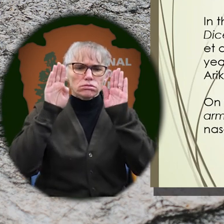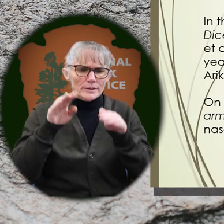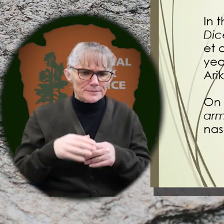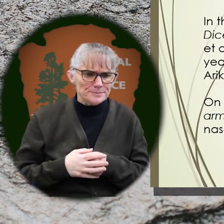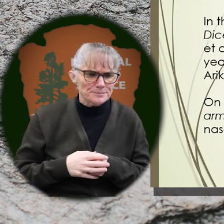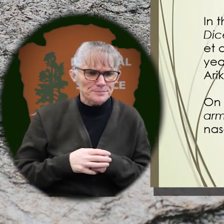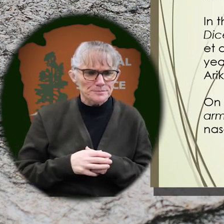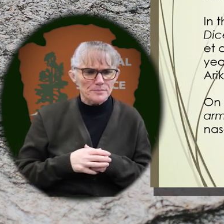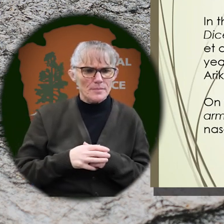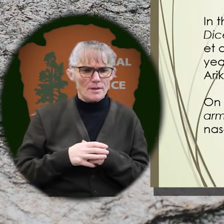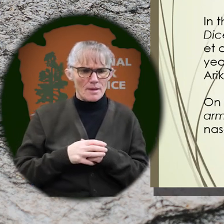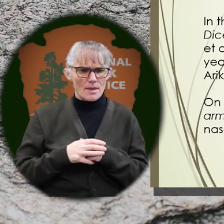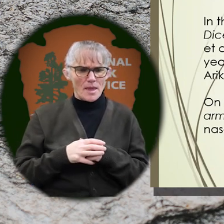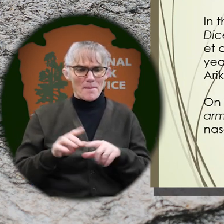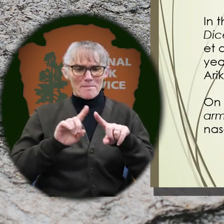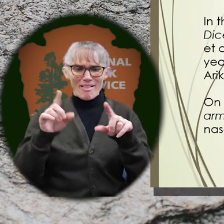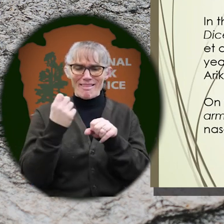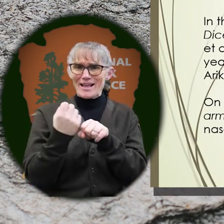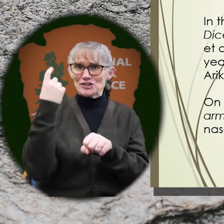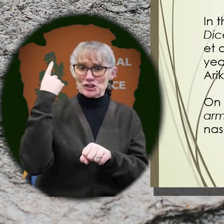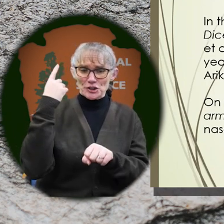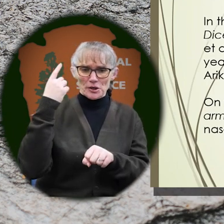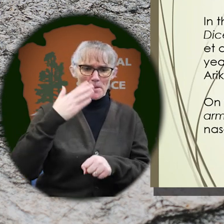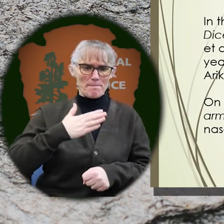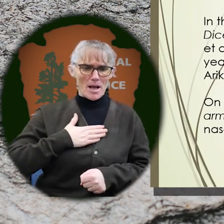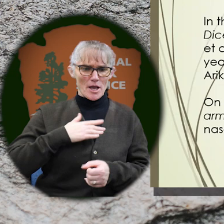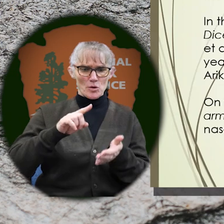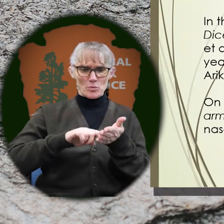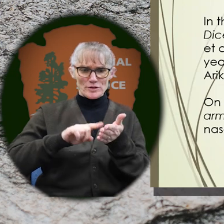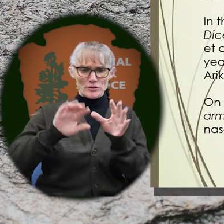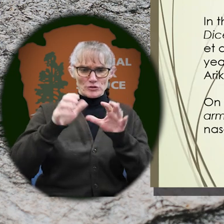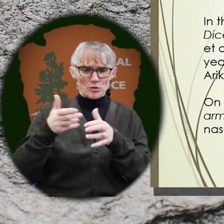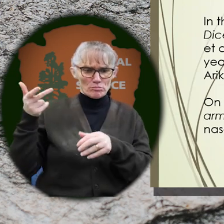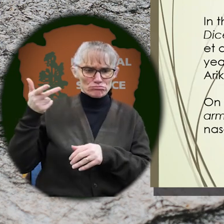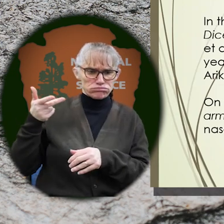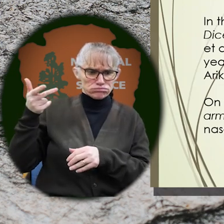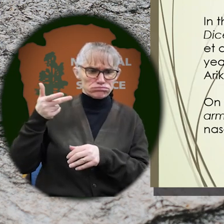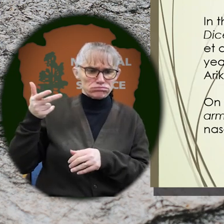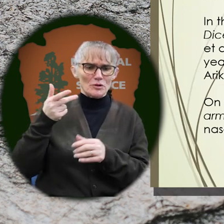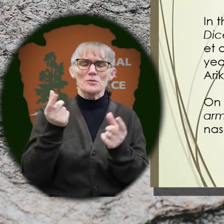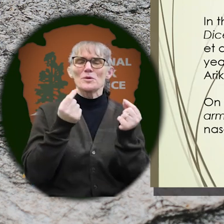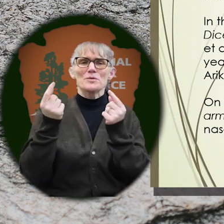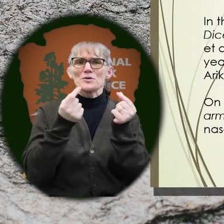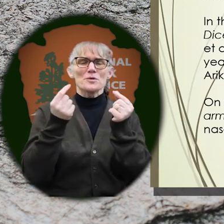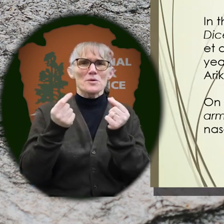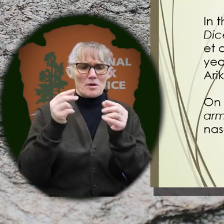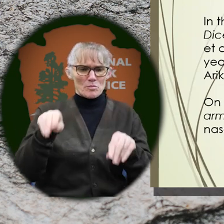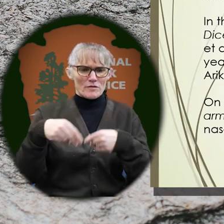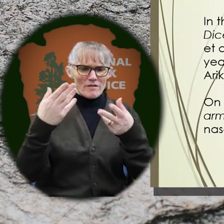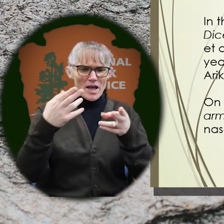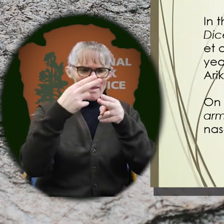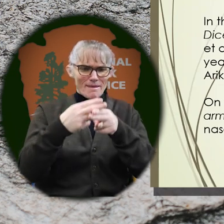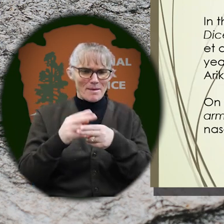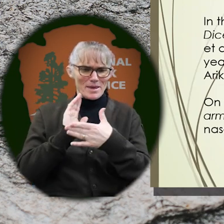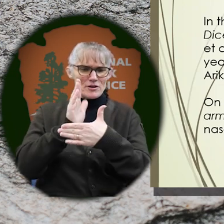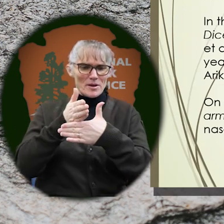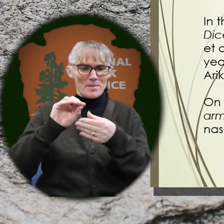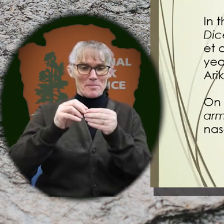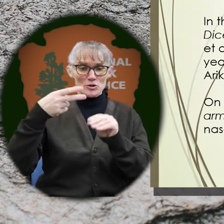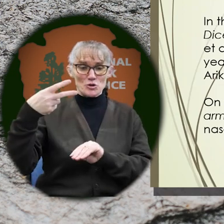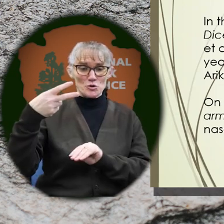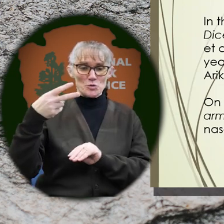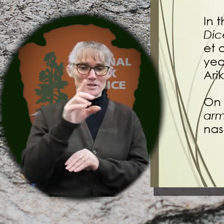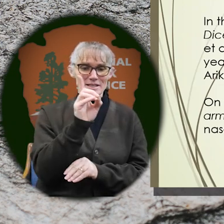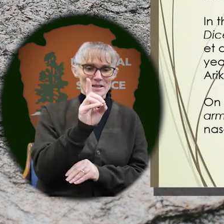even. However, last year, my research group and I named the intermediate species